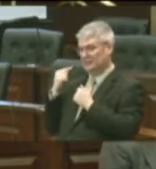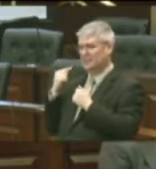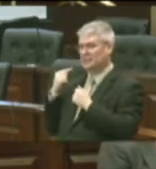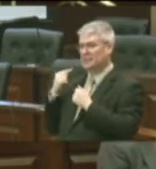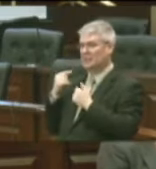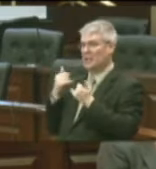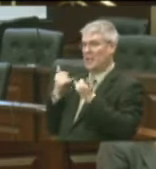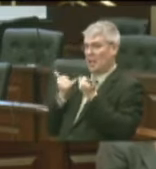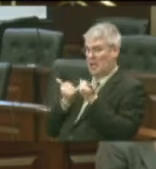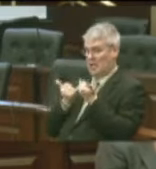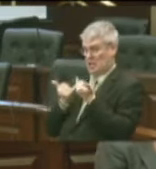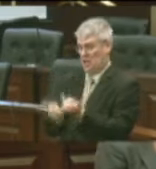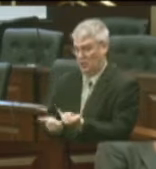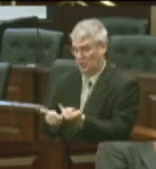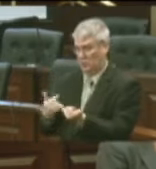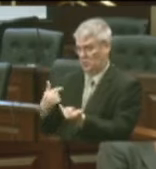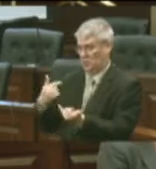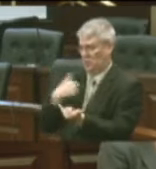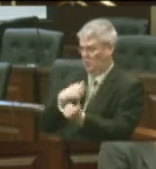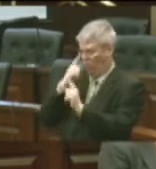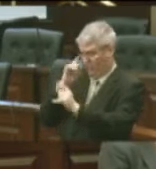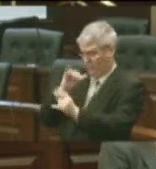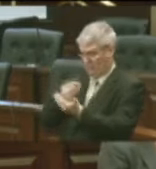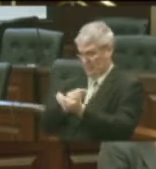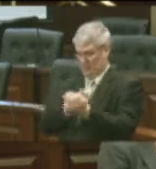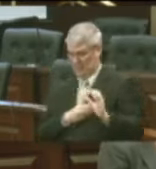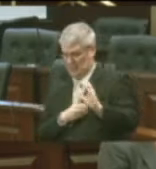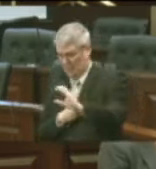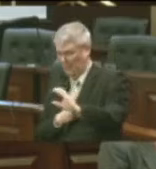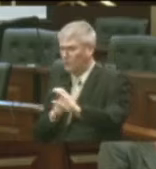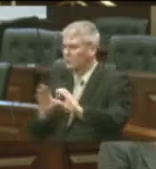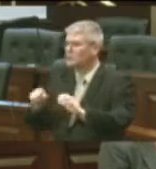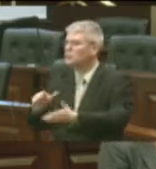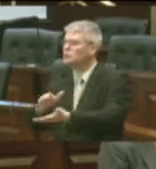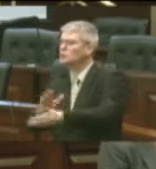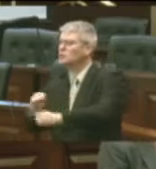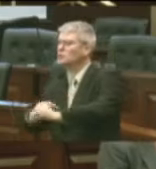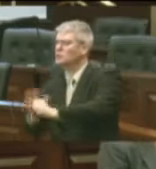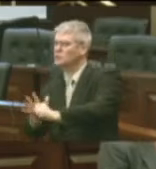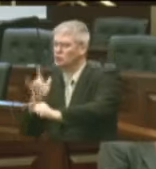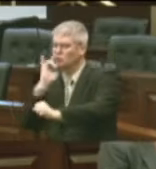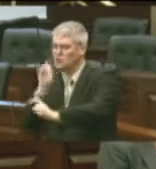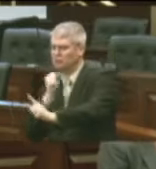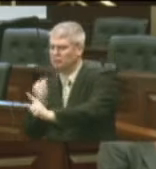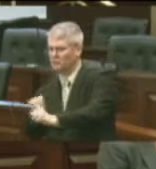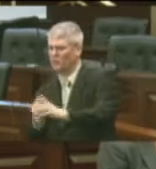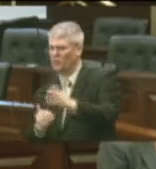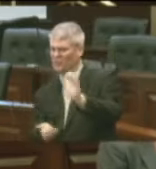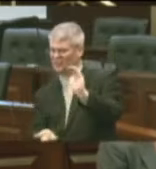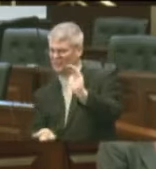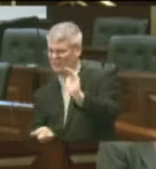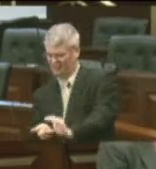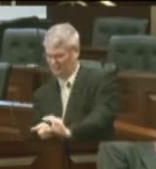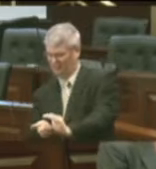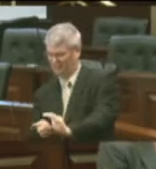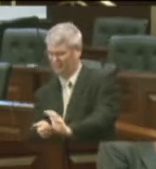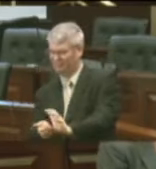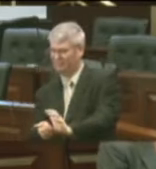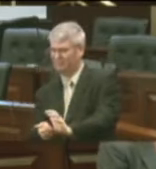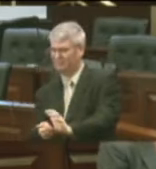So just to clarify and to follow up then, the money has to go towards COVID-related loss or COVID-related